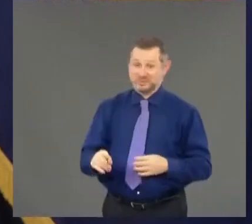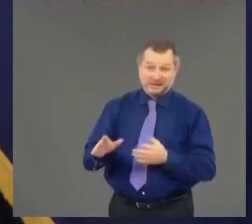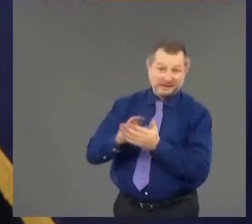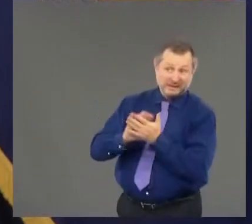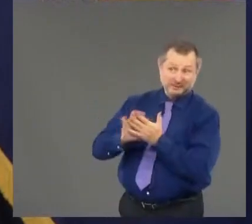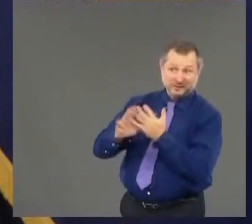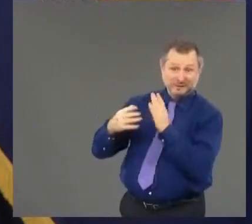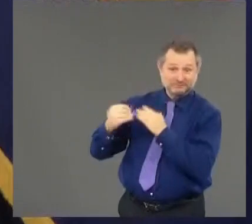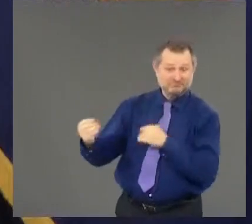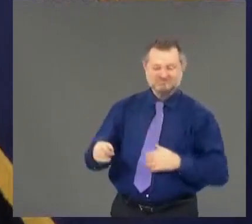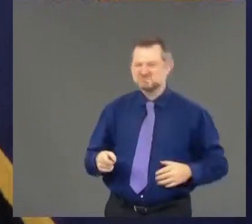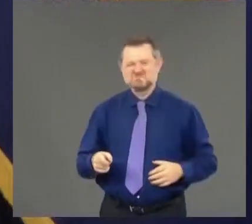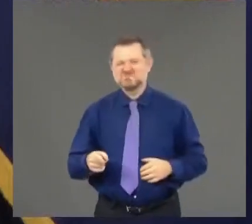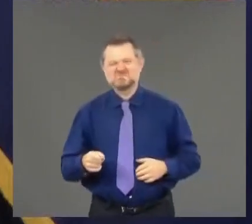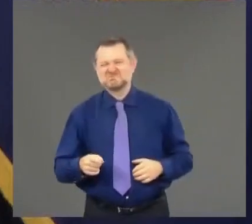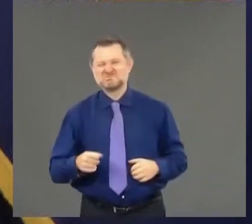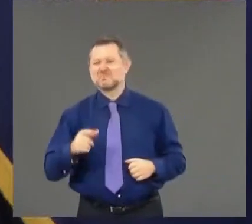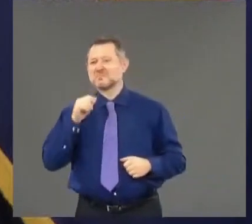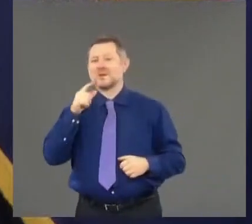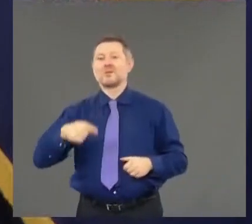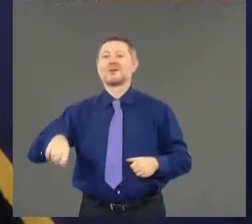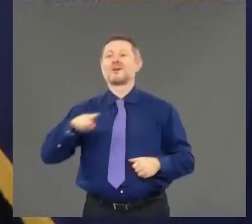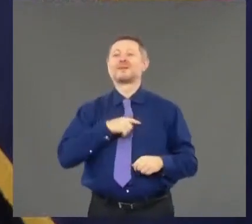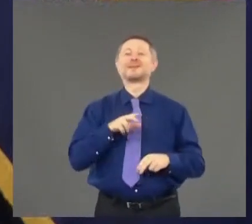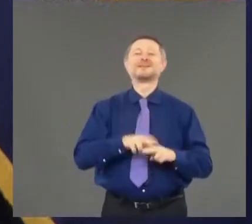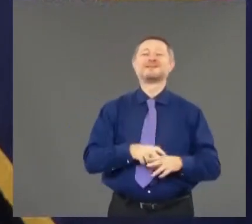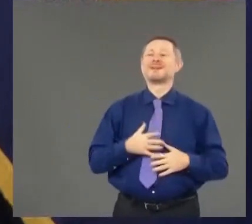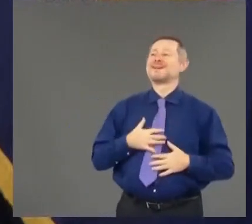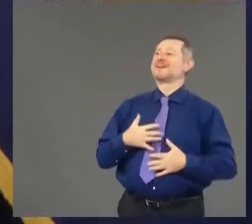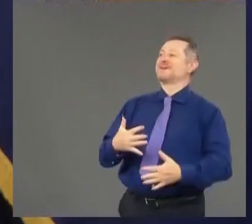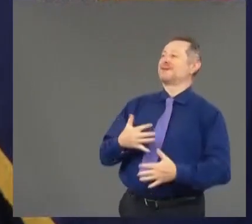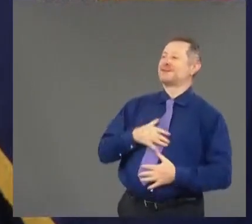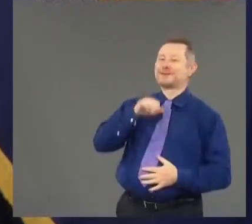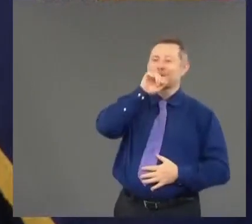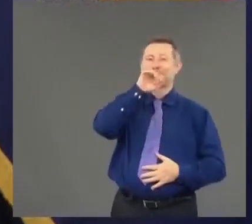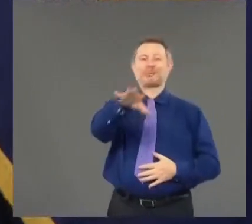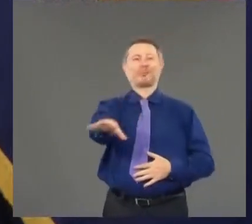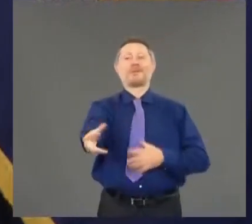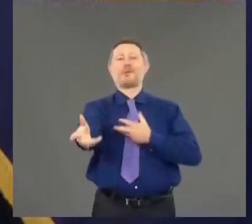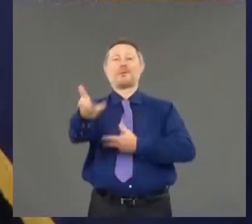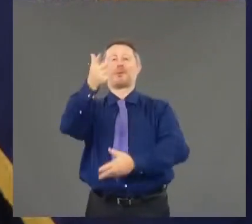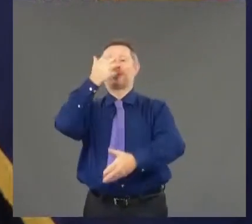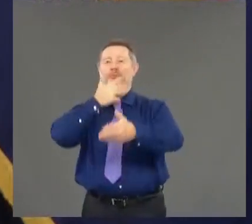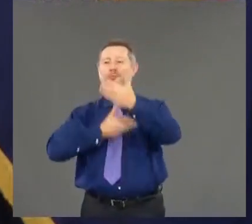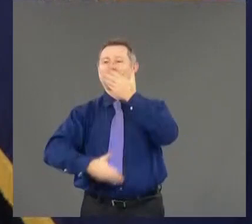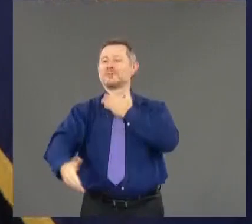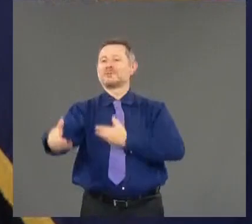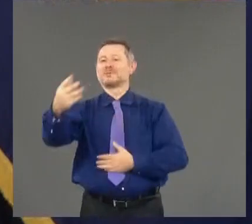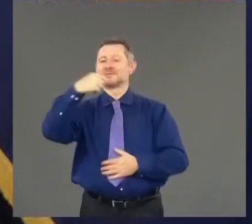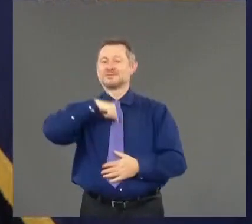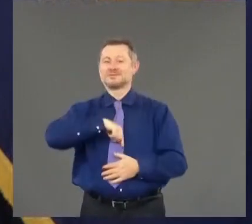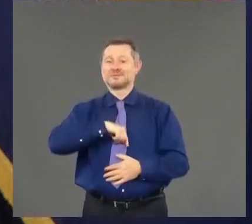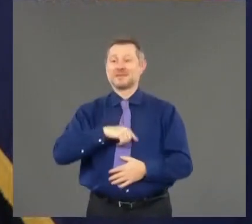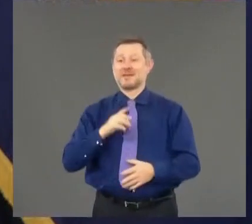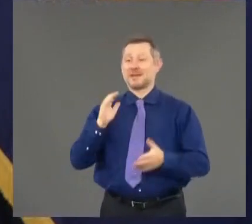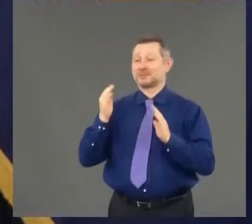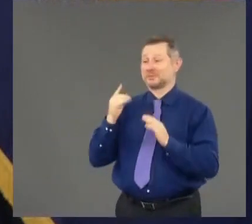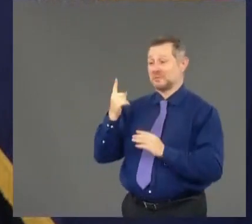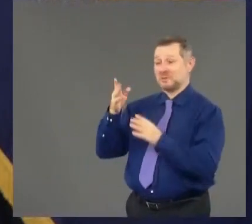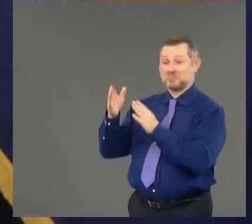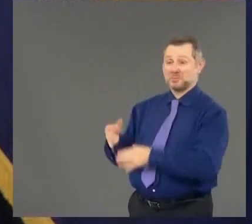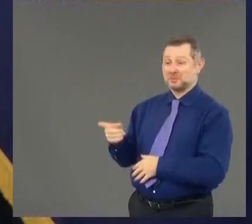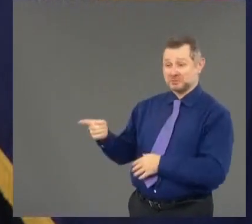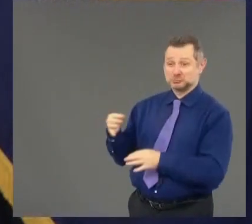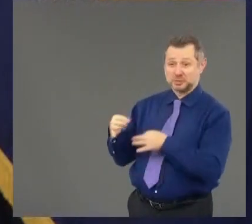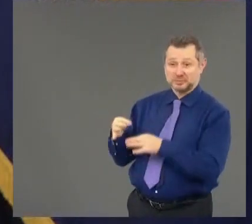people are sitting there just breathing the same recirculated air, right? Analogy given to me, I don't know if it's correct.